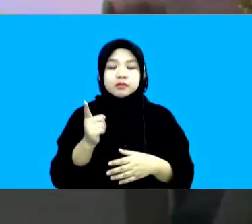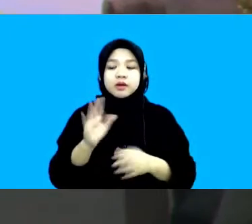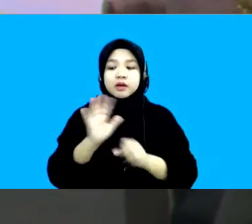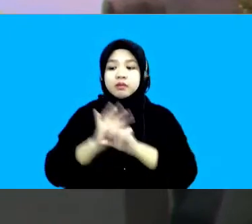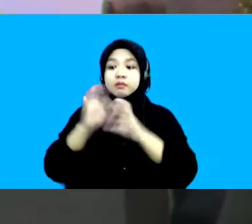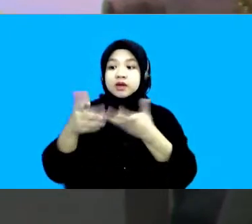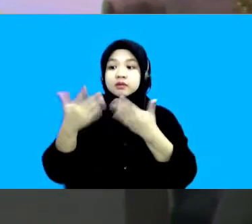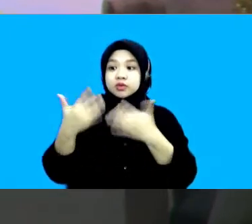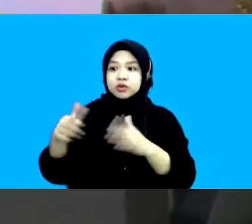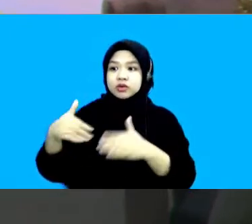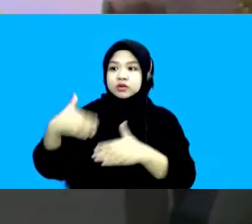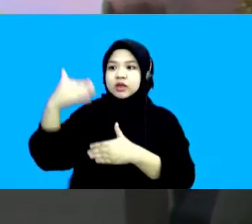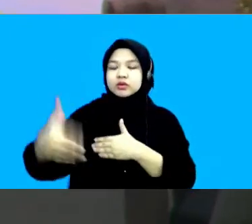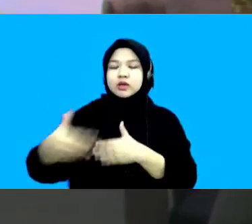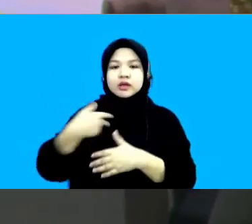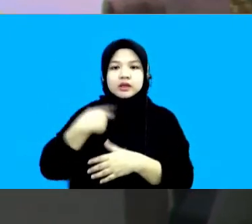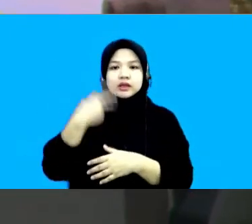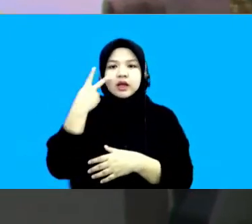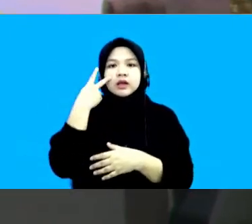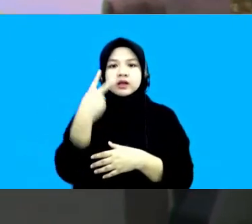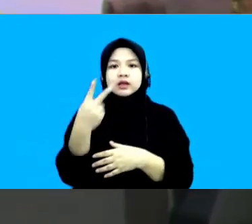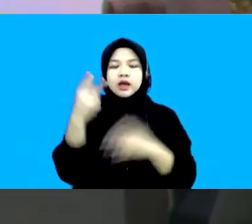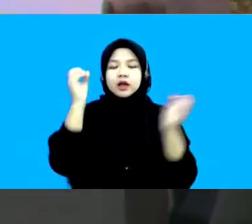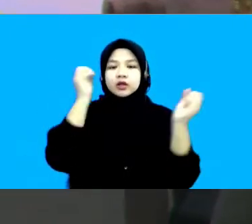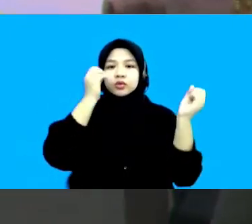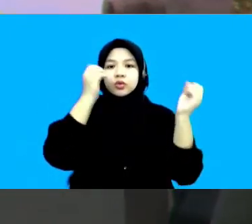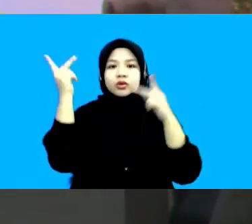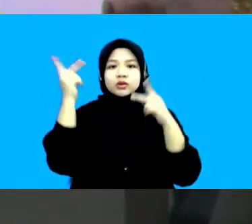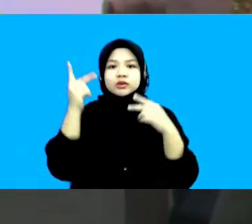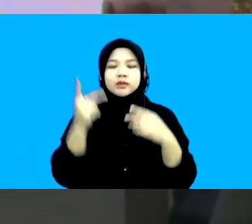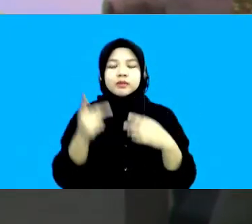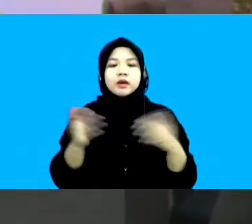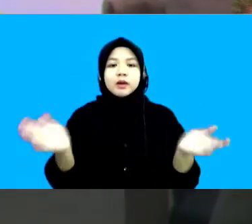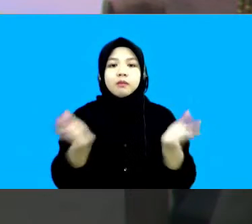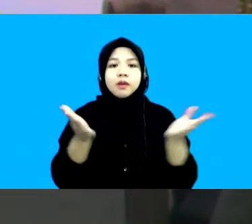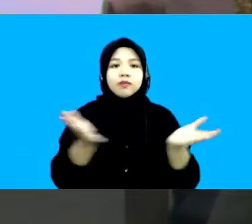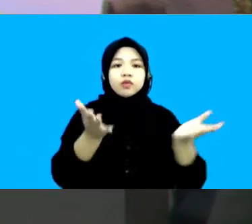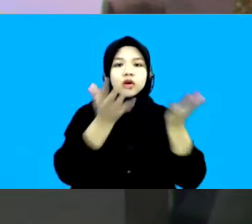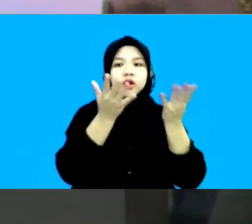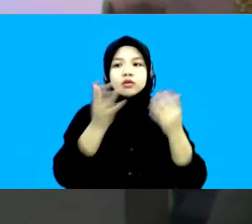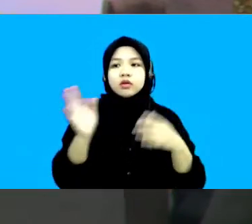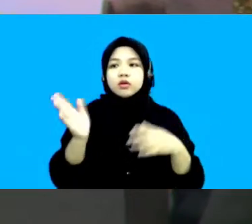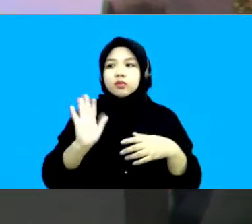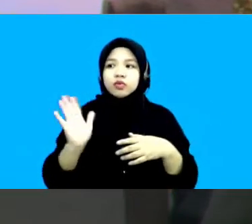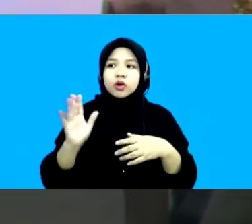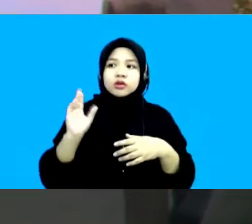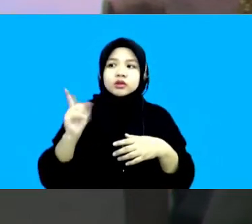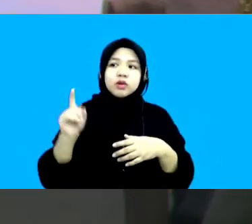and yourself, Professor Foster, but if we use a sort of like, the